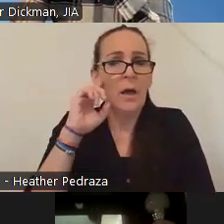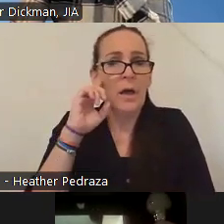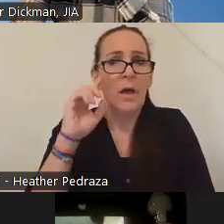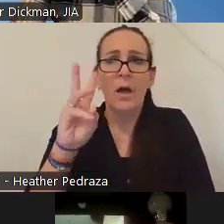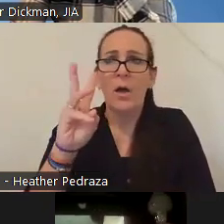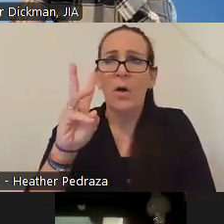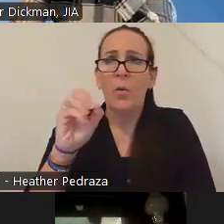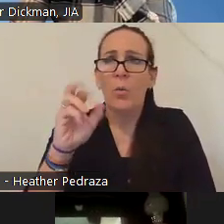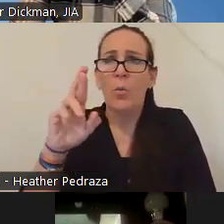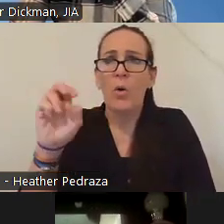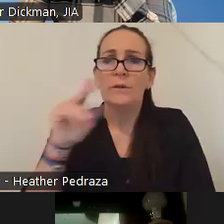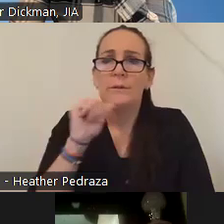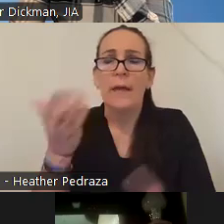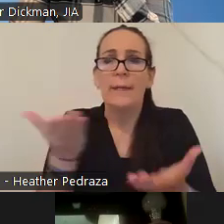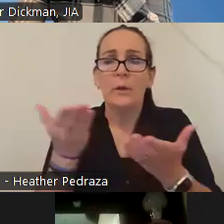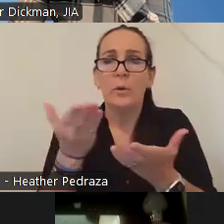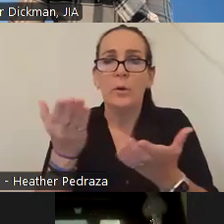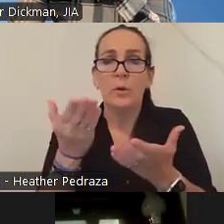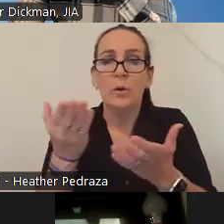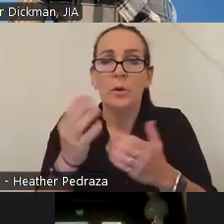I'm still here.